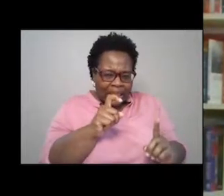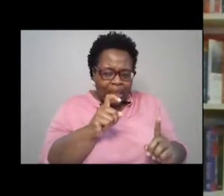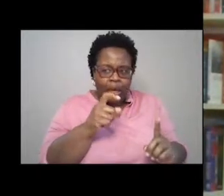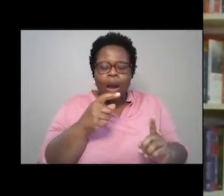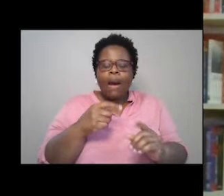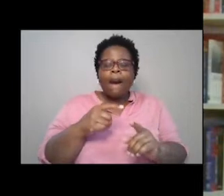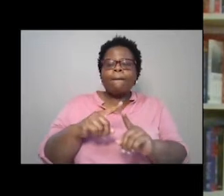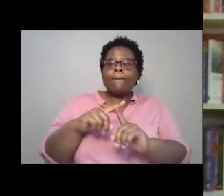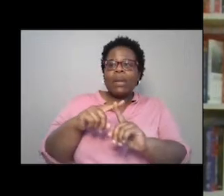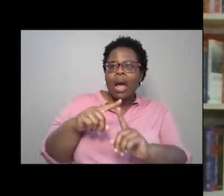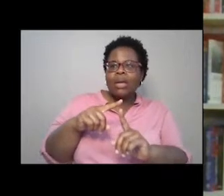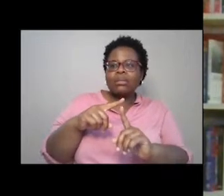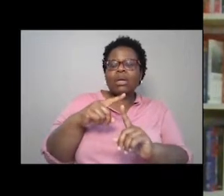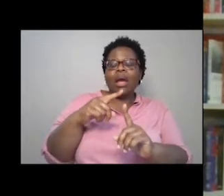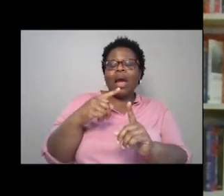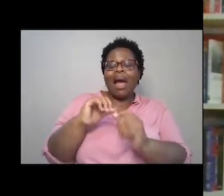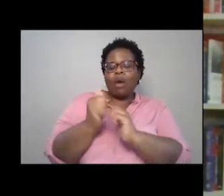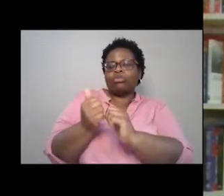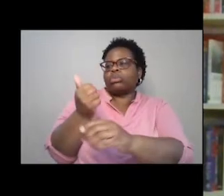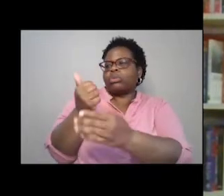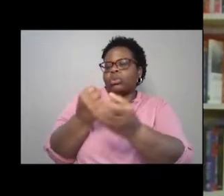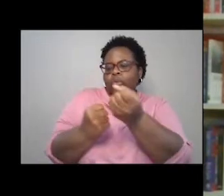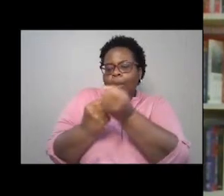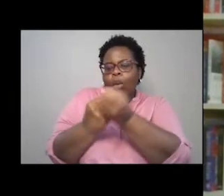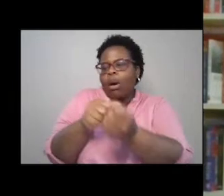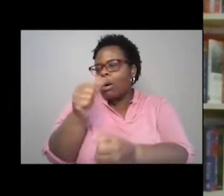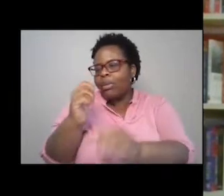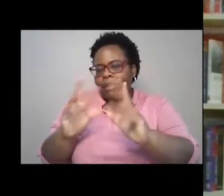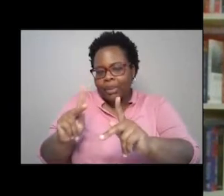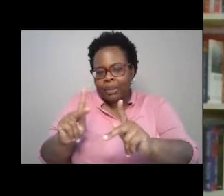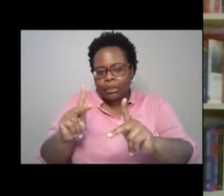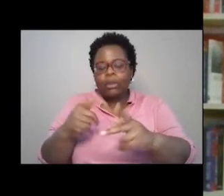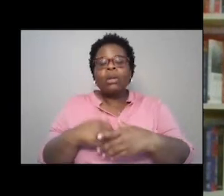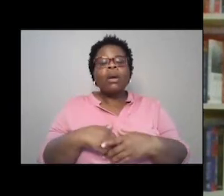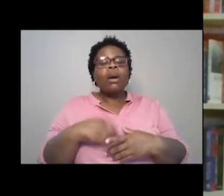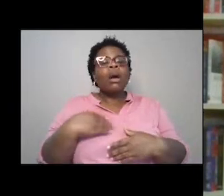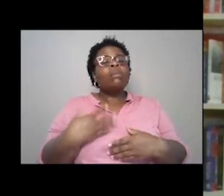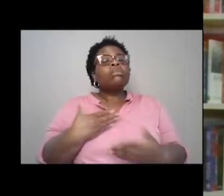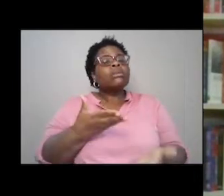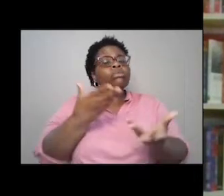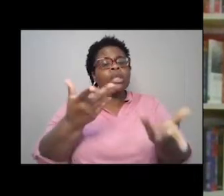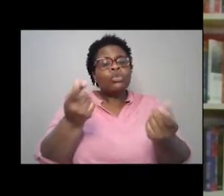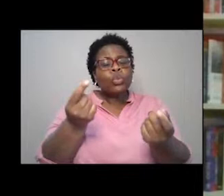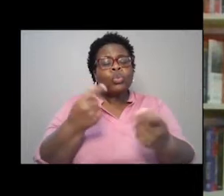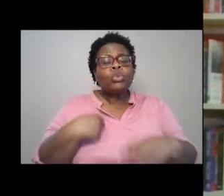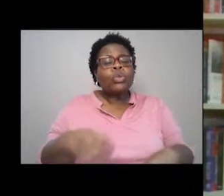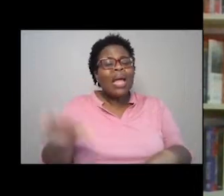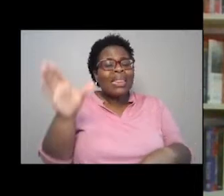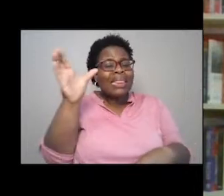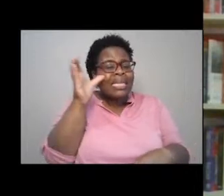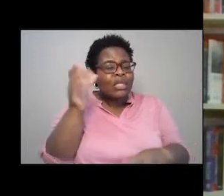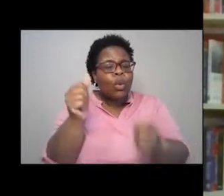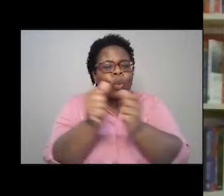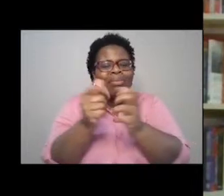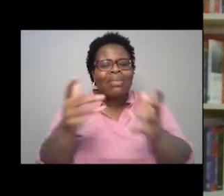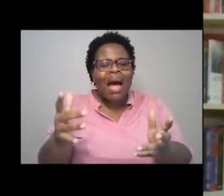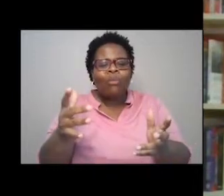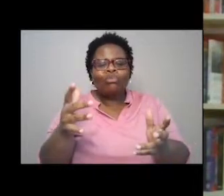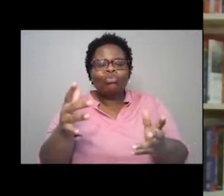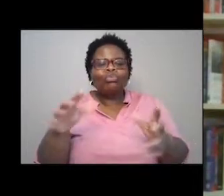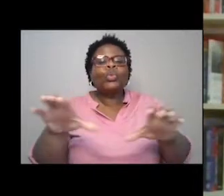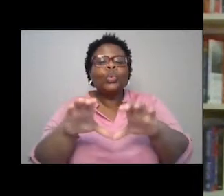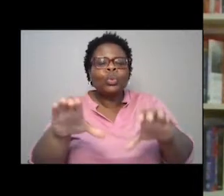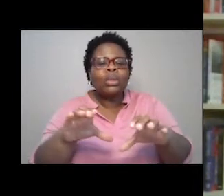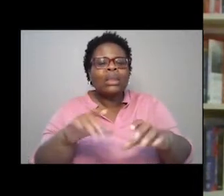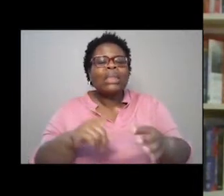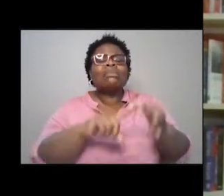people. And I think the most important thing that I can say is to listen without doing. Especially